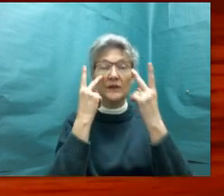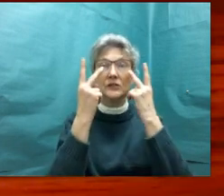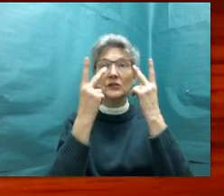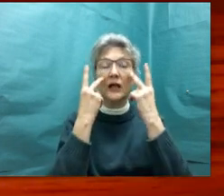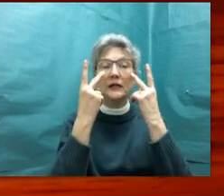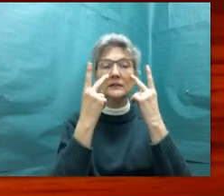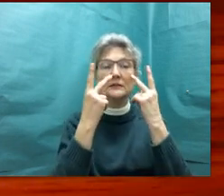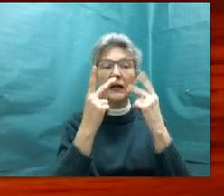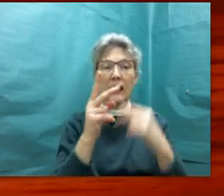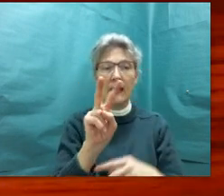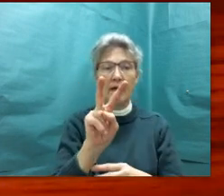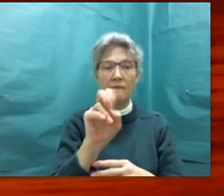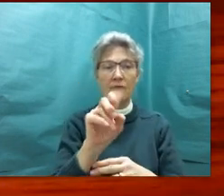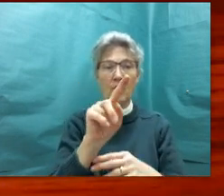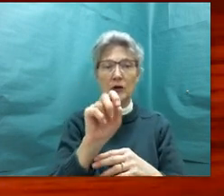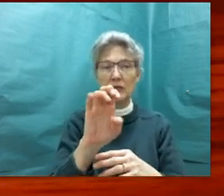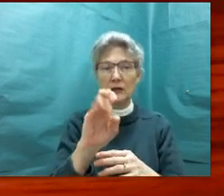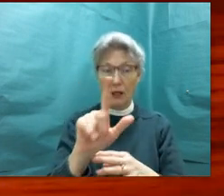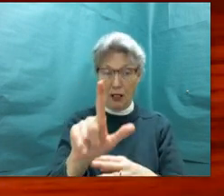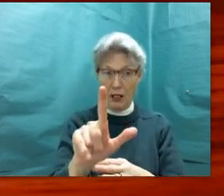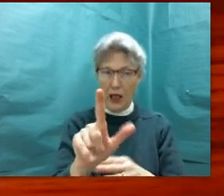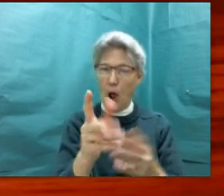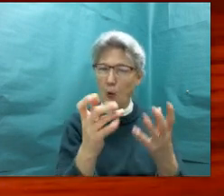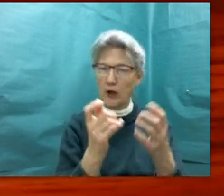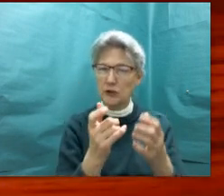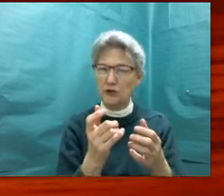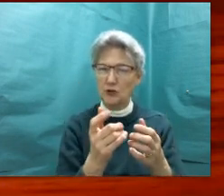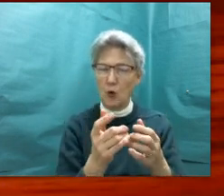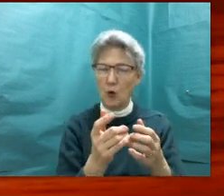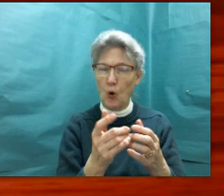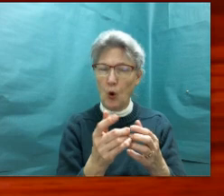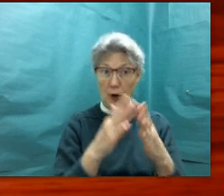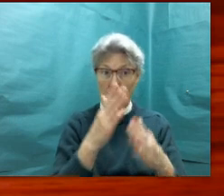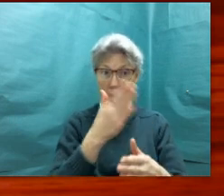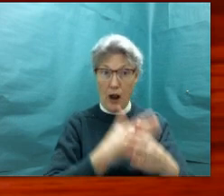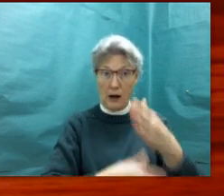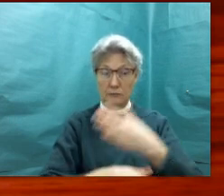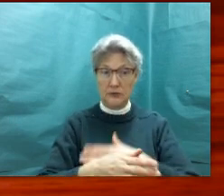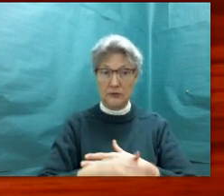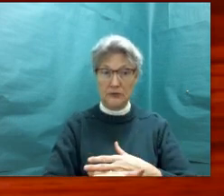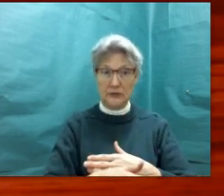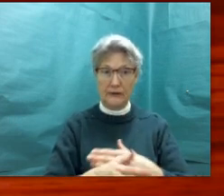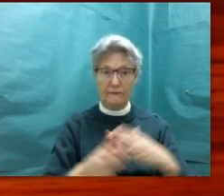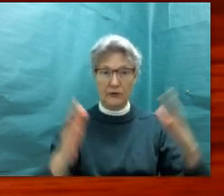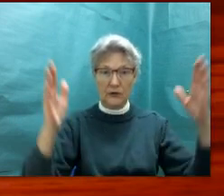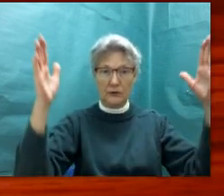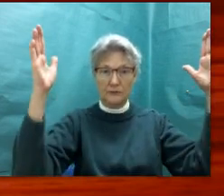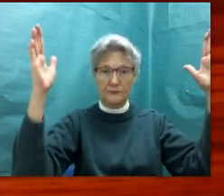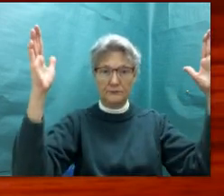have vertical. What I want you to do is I want you to hold up your arms in a vertical way.